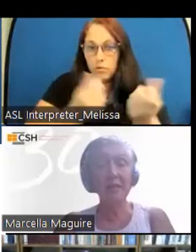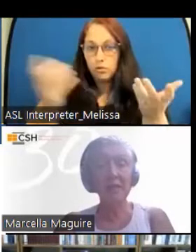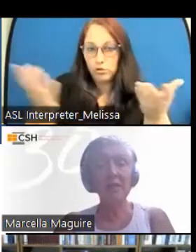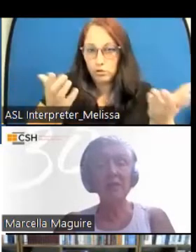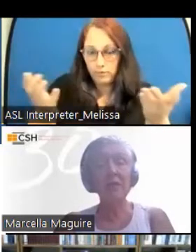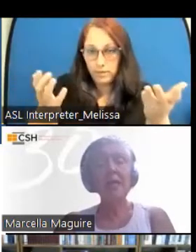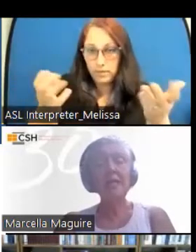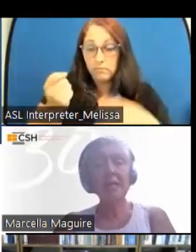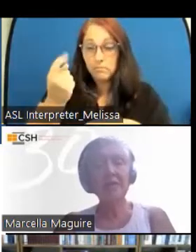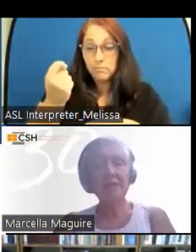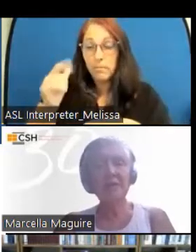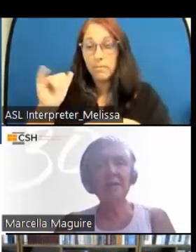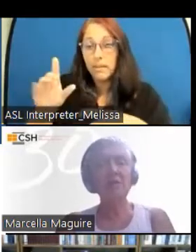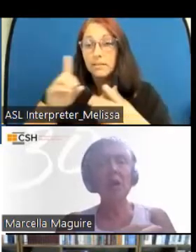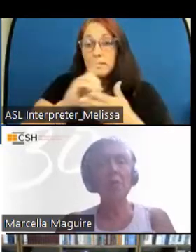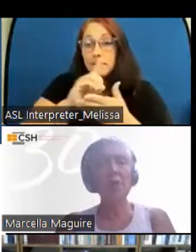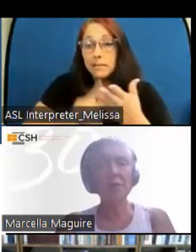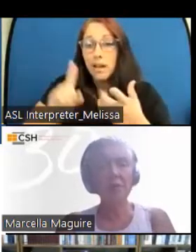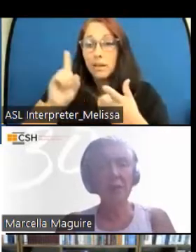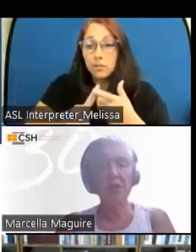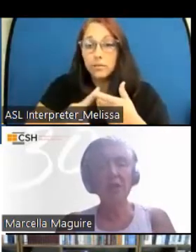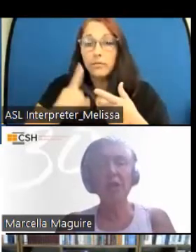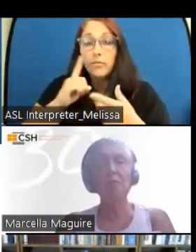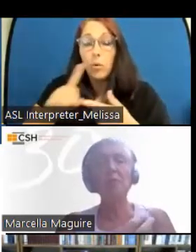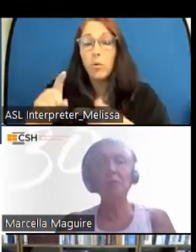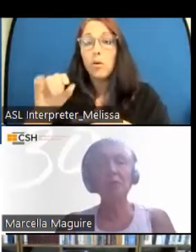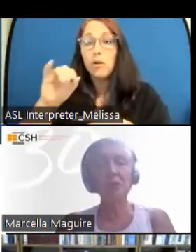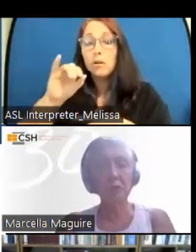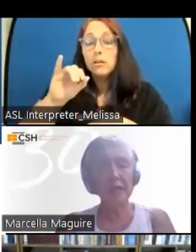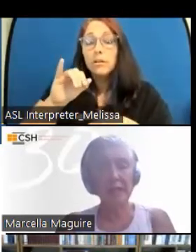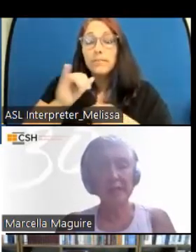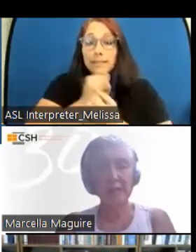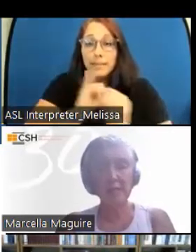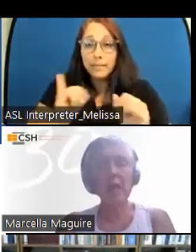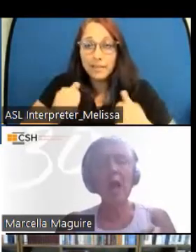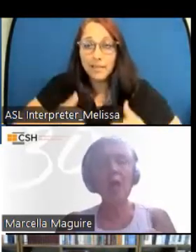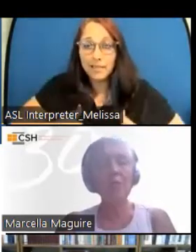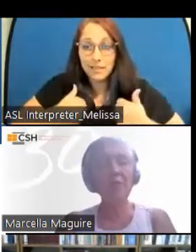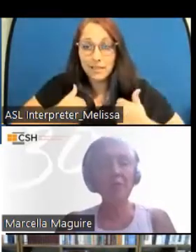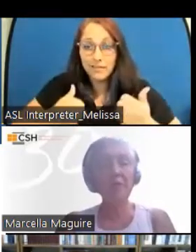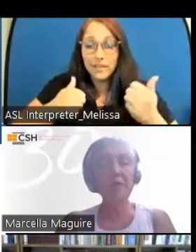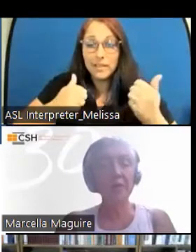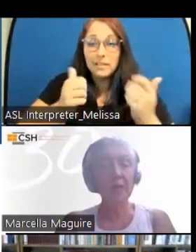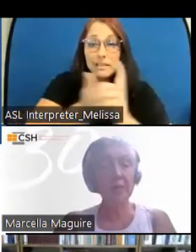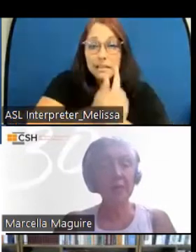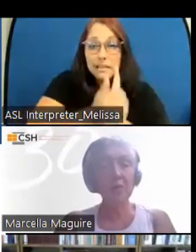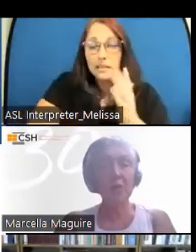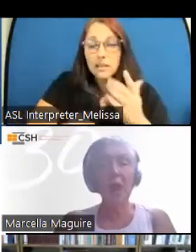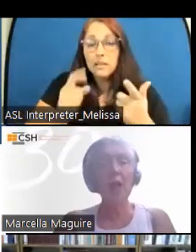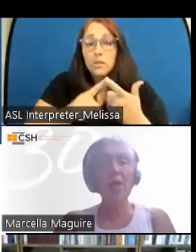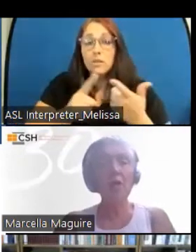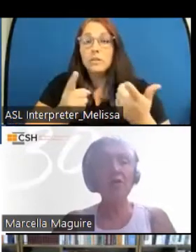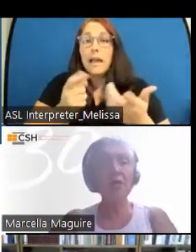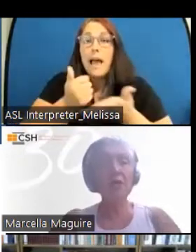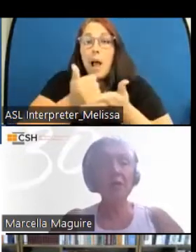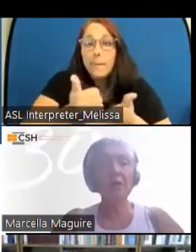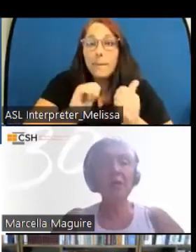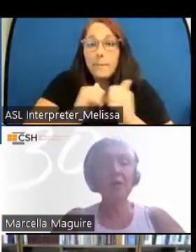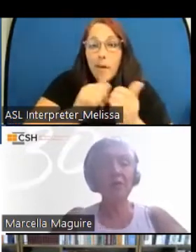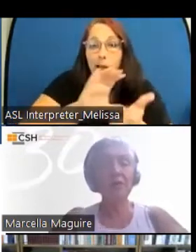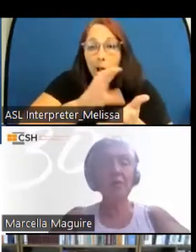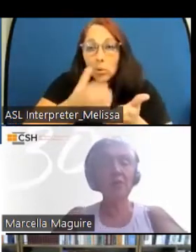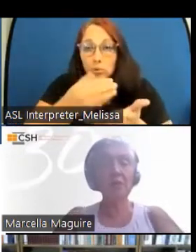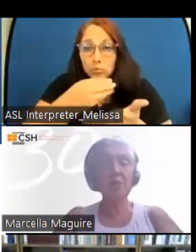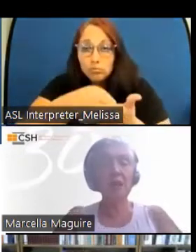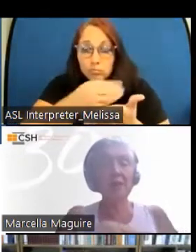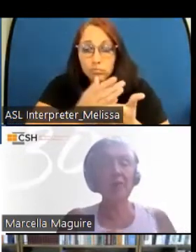living skills, tenancy skills, helping people budget, helping people deal with landlords, helping people be good neighbors, and also connect people